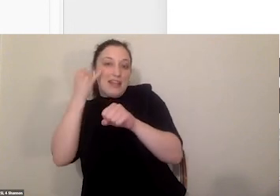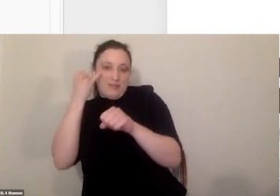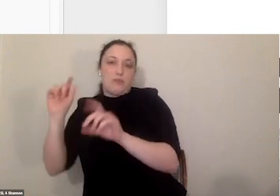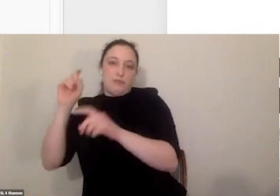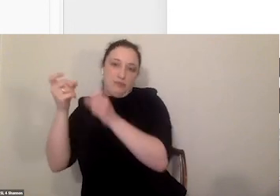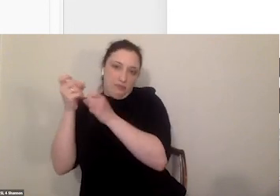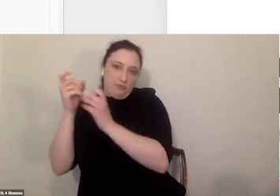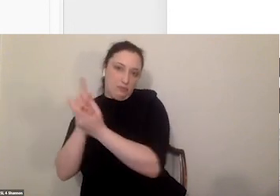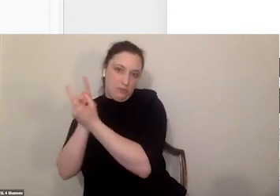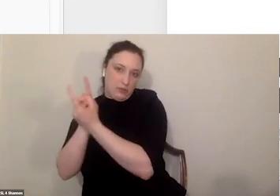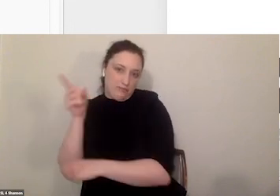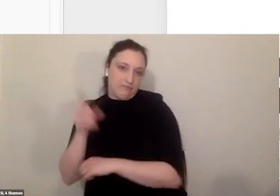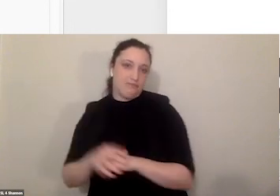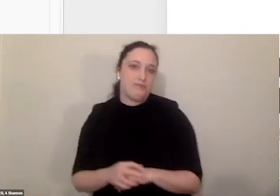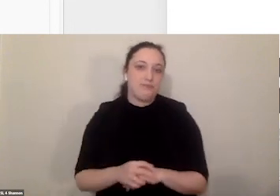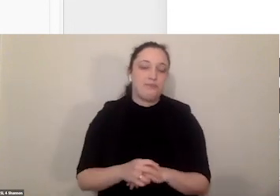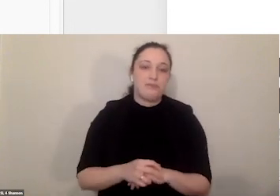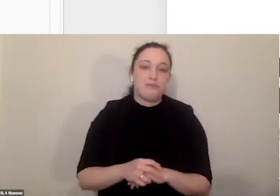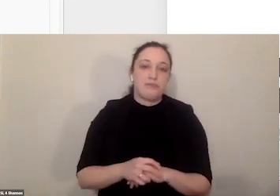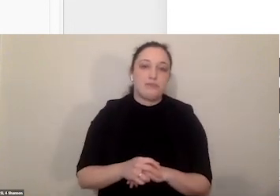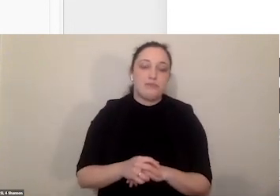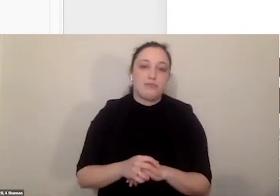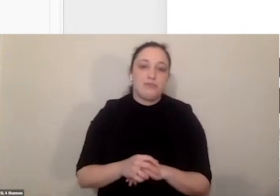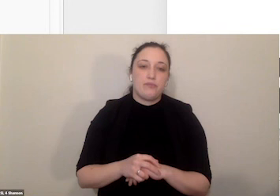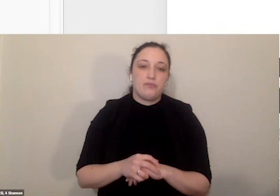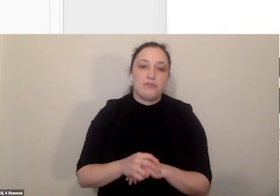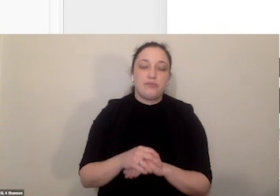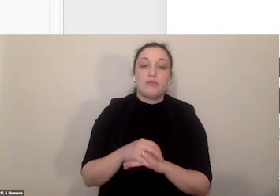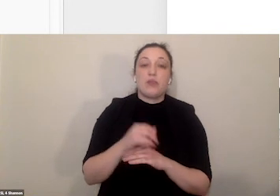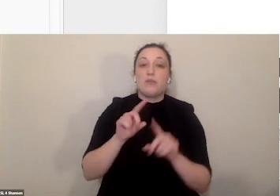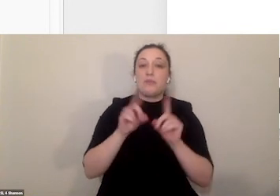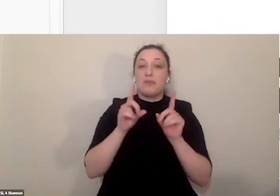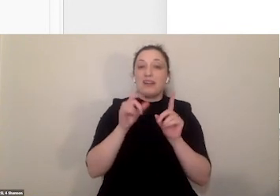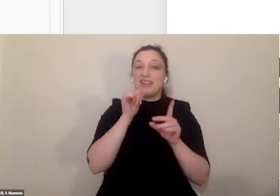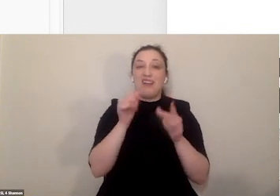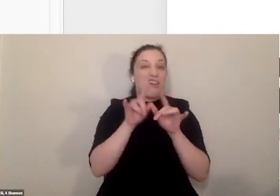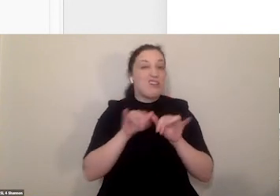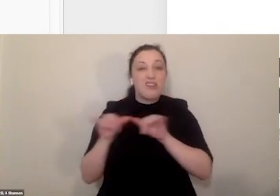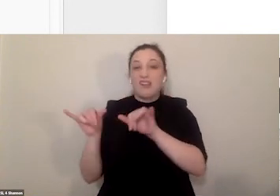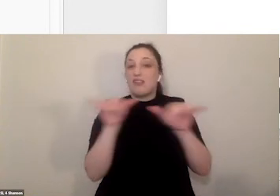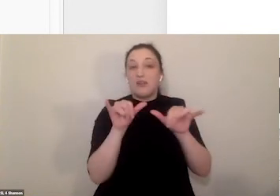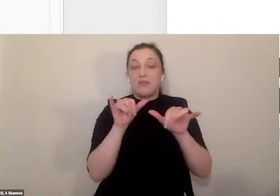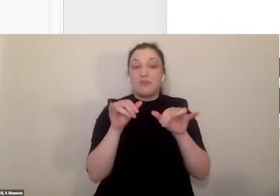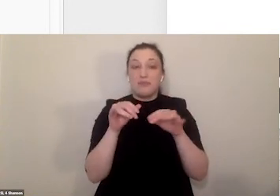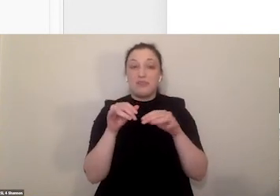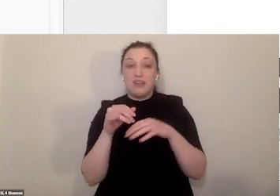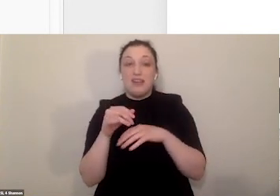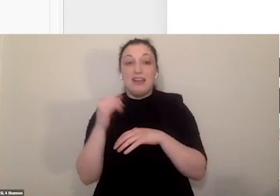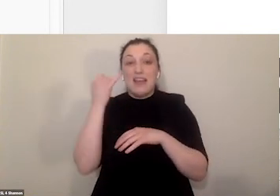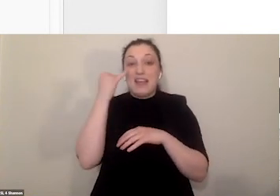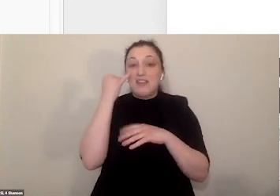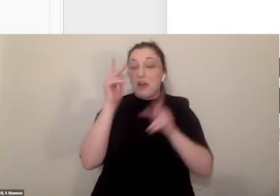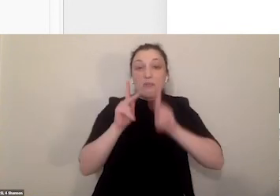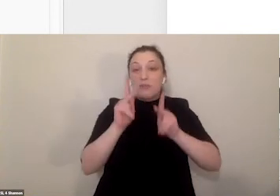are not very common. Only 7% of individuals, irrespective of their job status, indicated that they had a mentor with